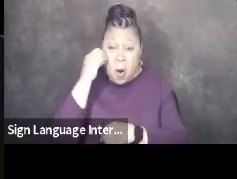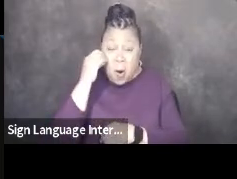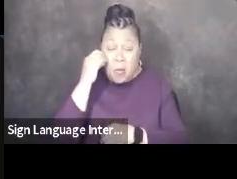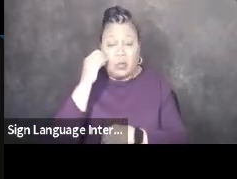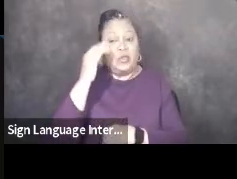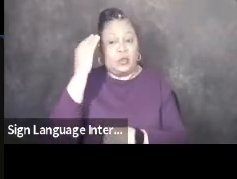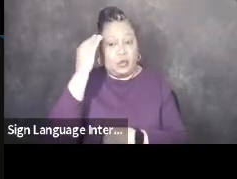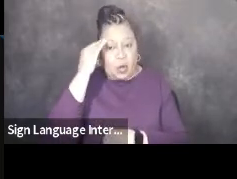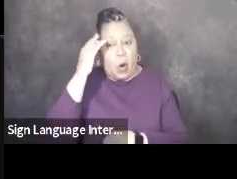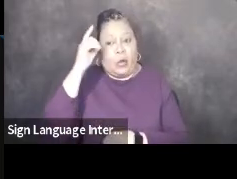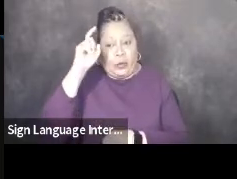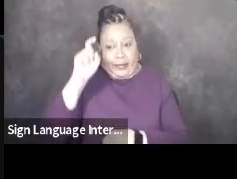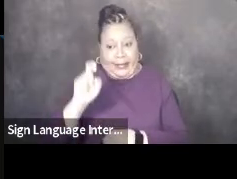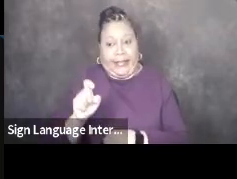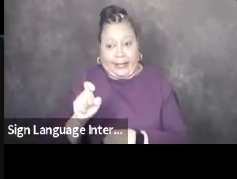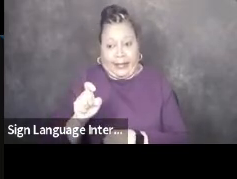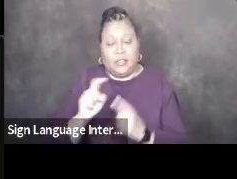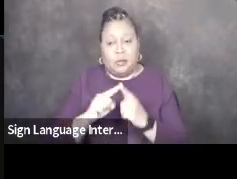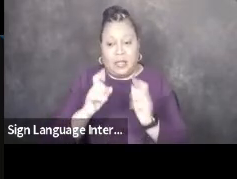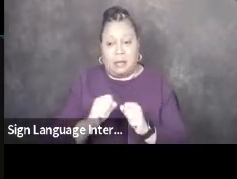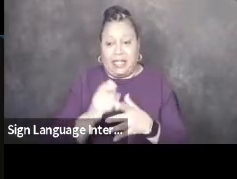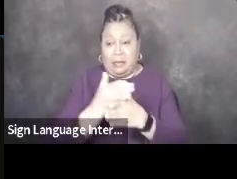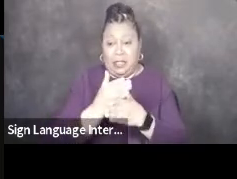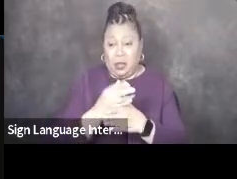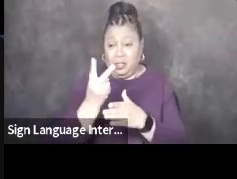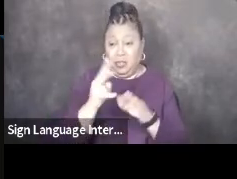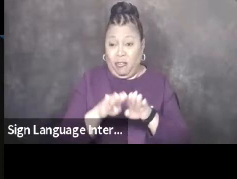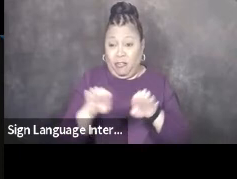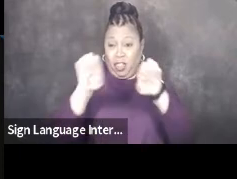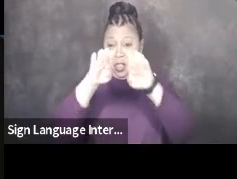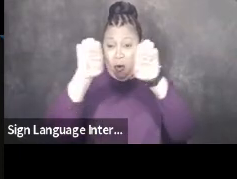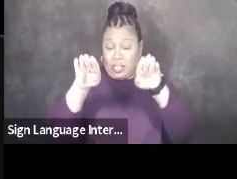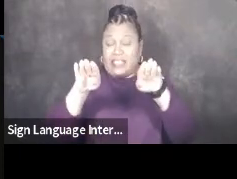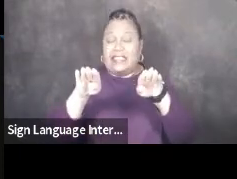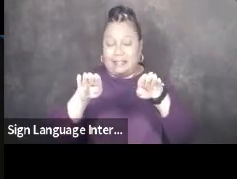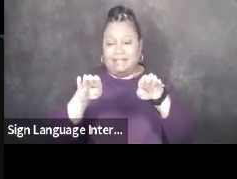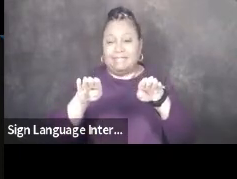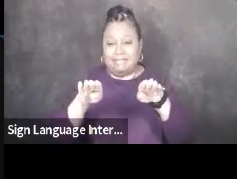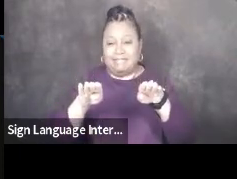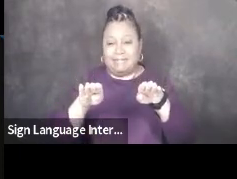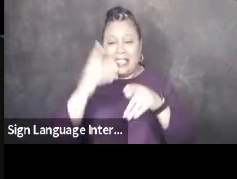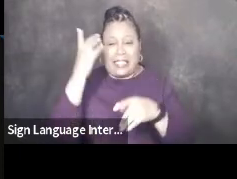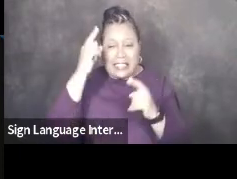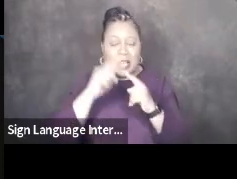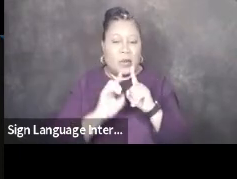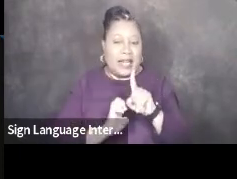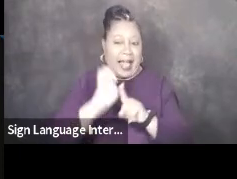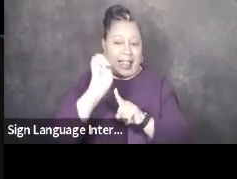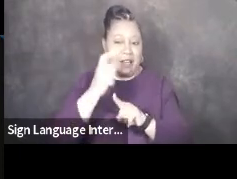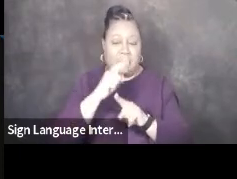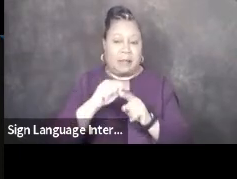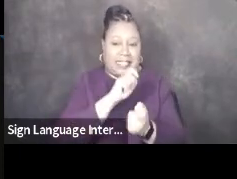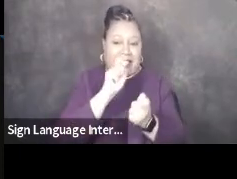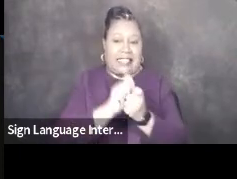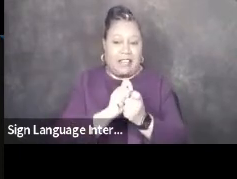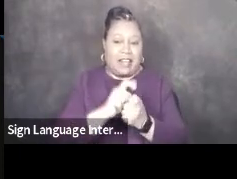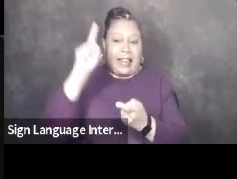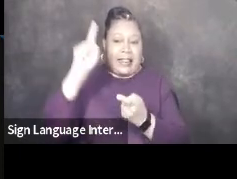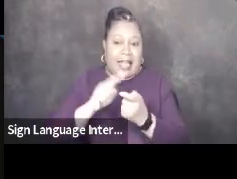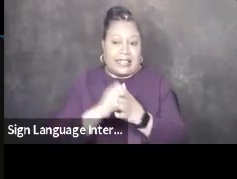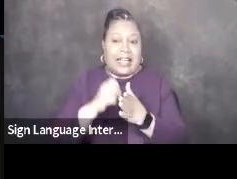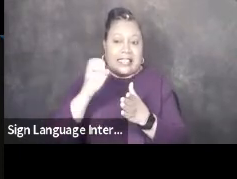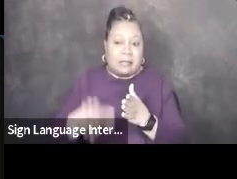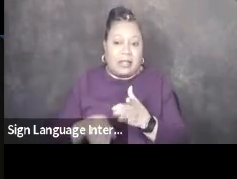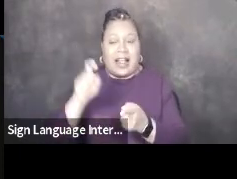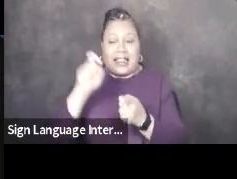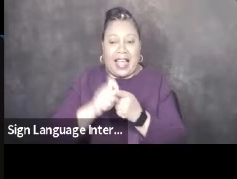you know you need to be able to get between two floors, consider an elevator, because it's definitely less expensive and